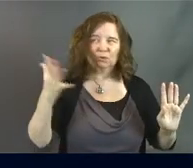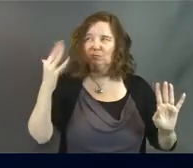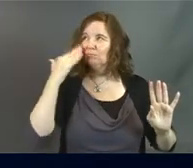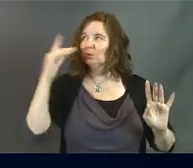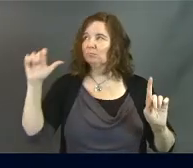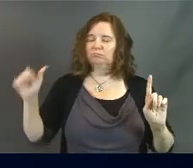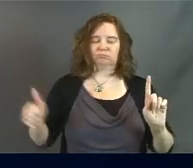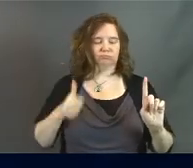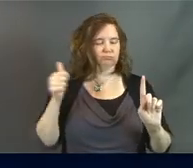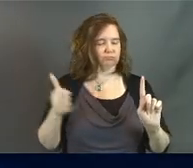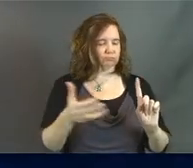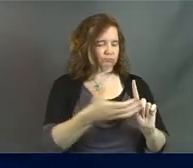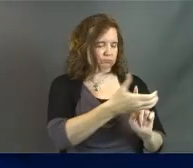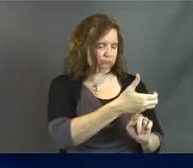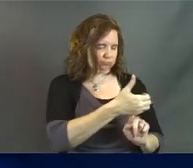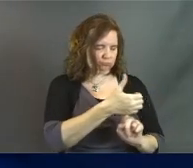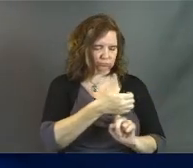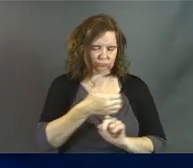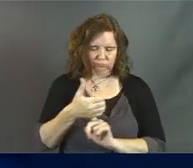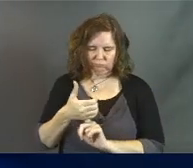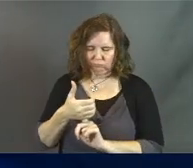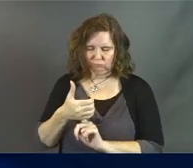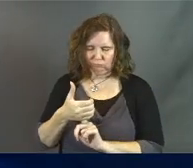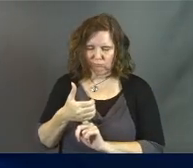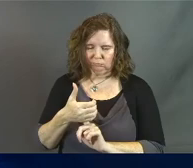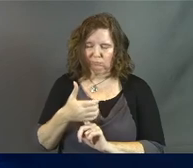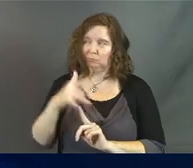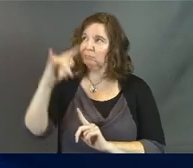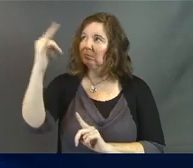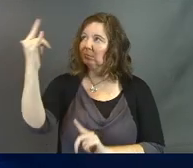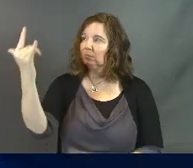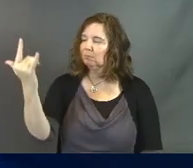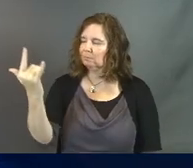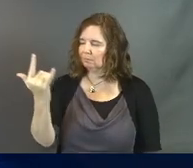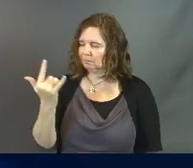you knew where I left me, and you